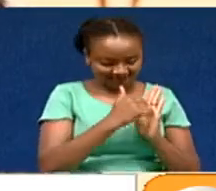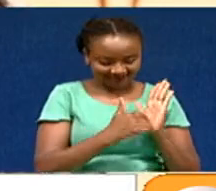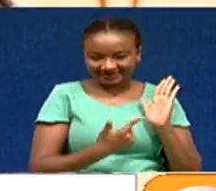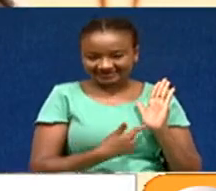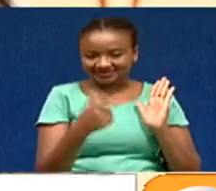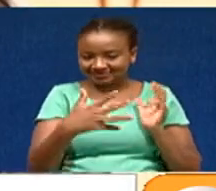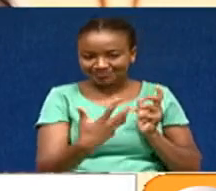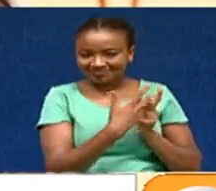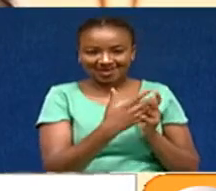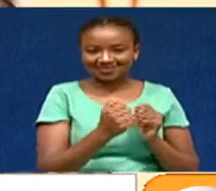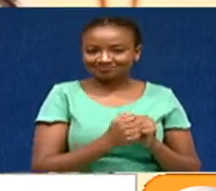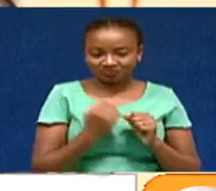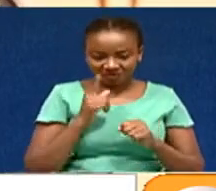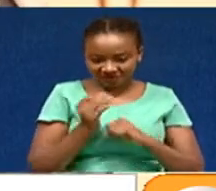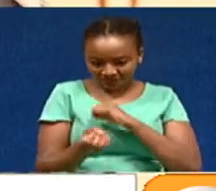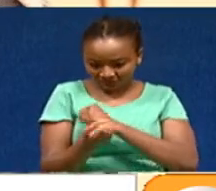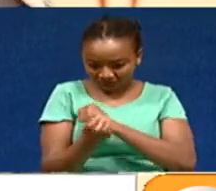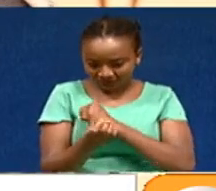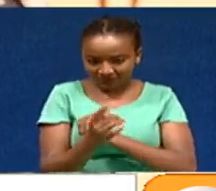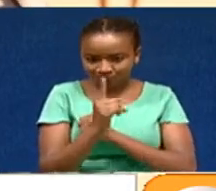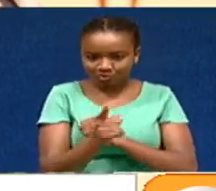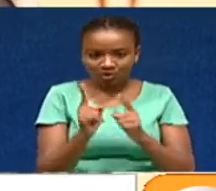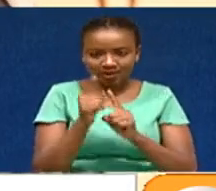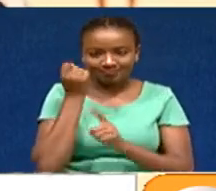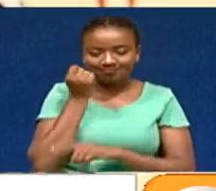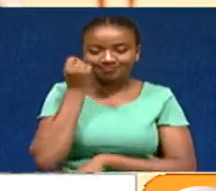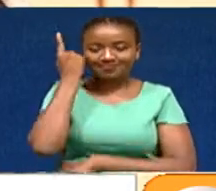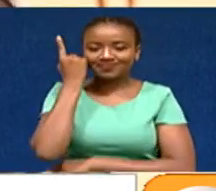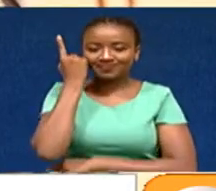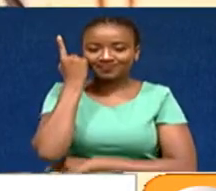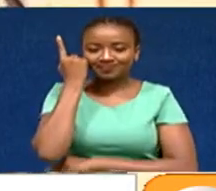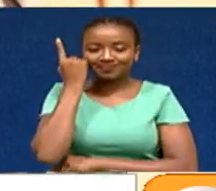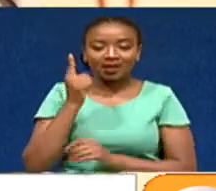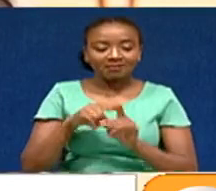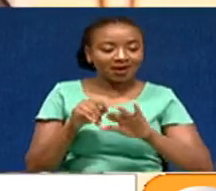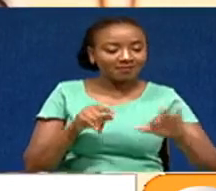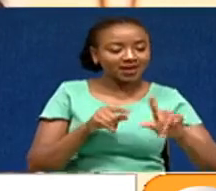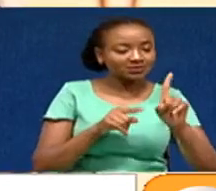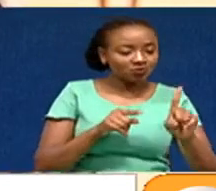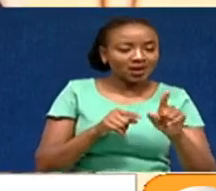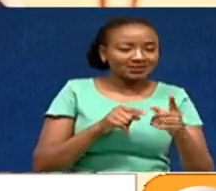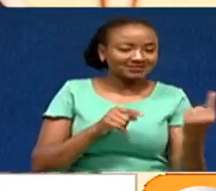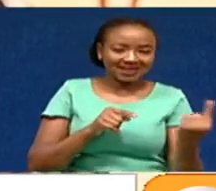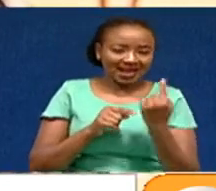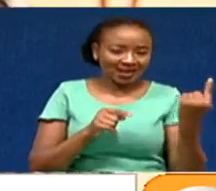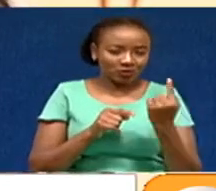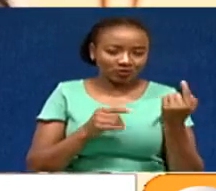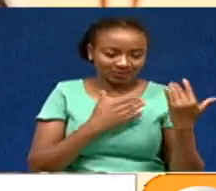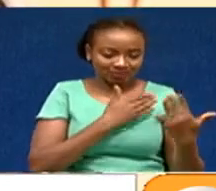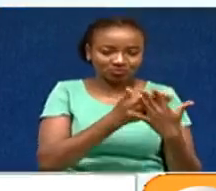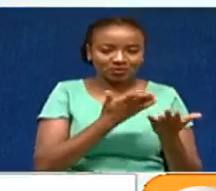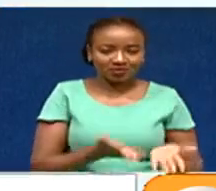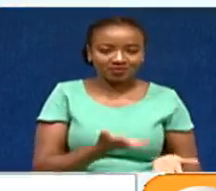place. We explained to her, and she understood. The Uyambaya Mebaki, she's the only one that has remained up to